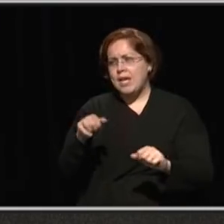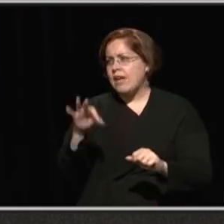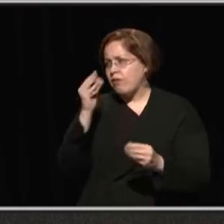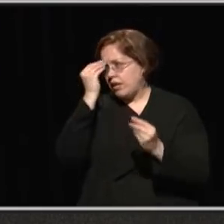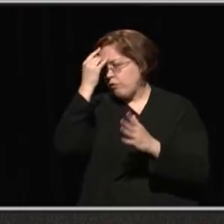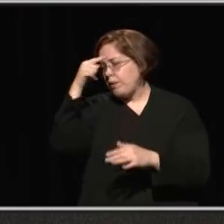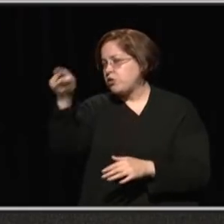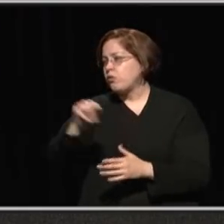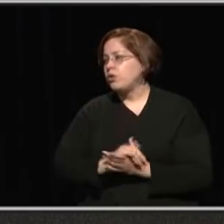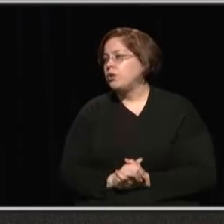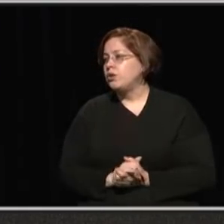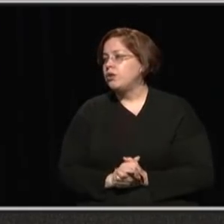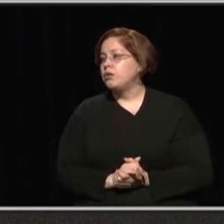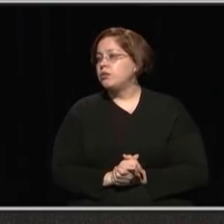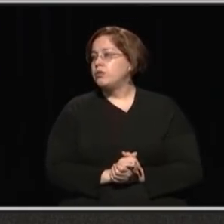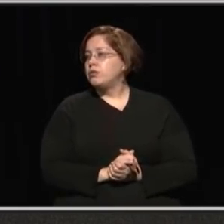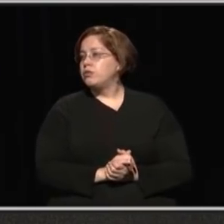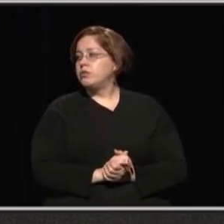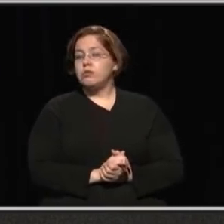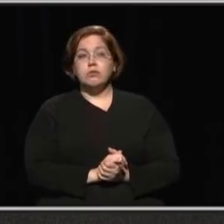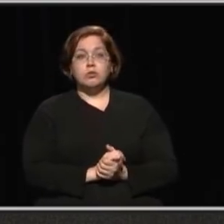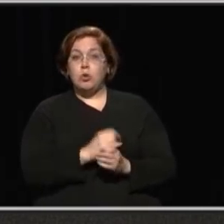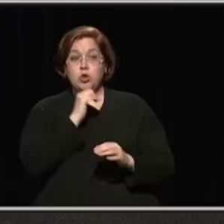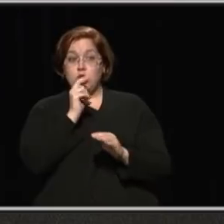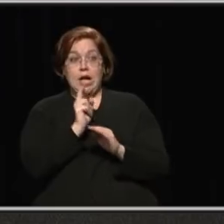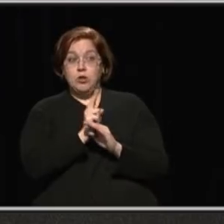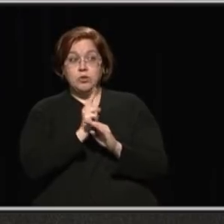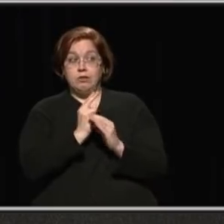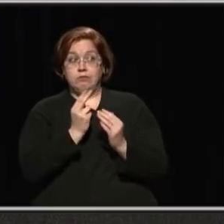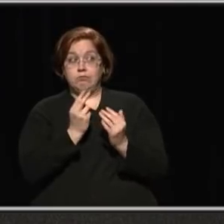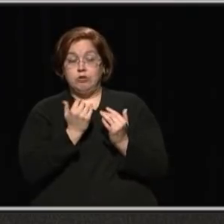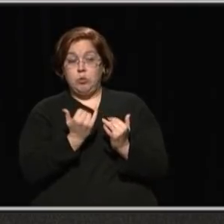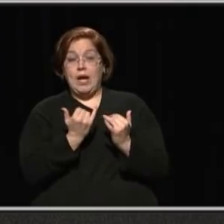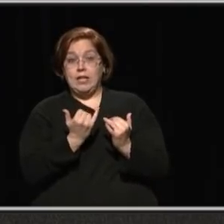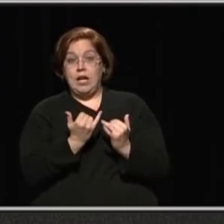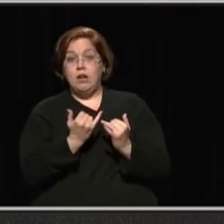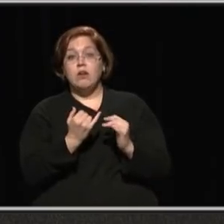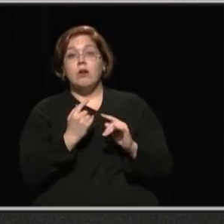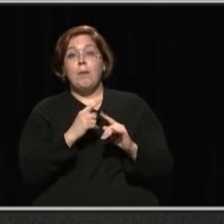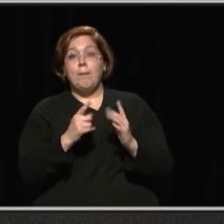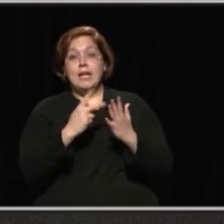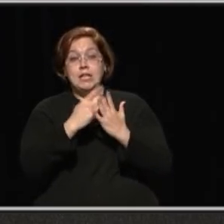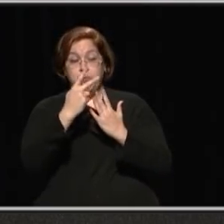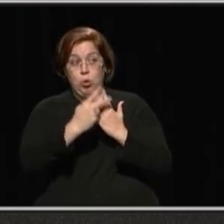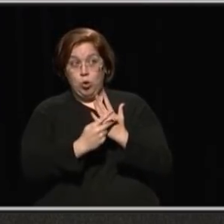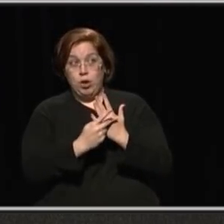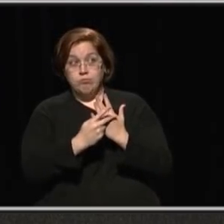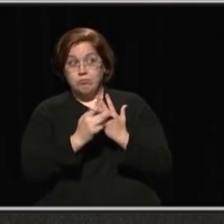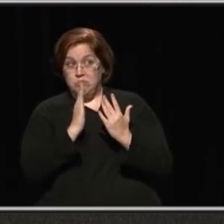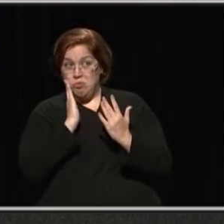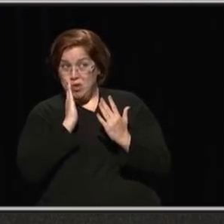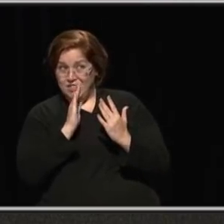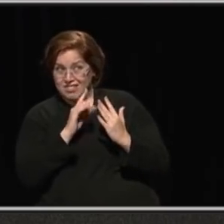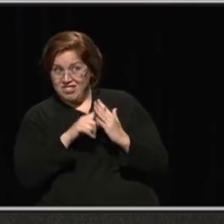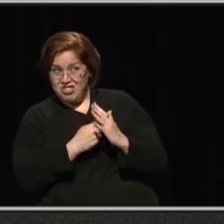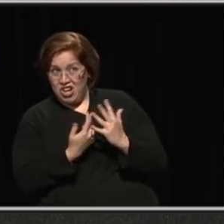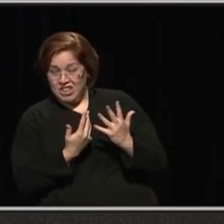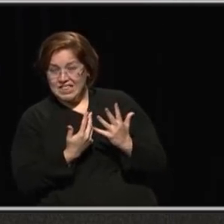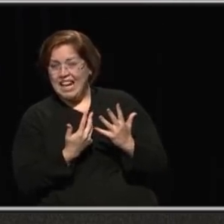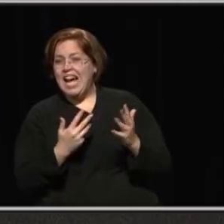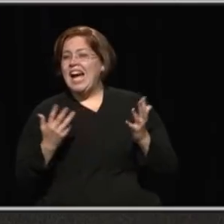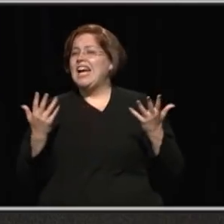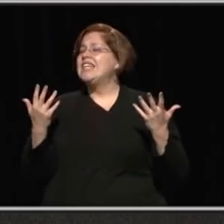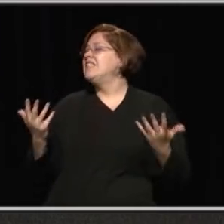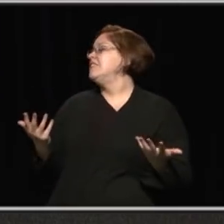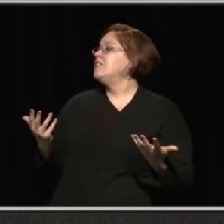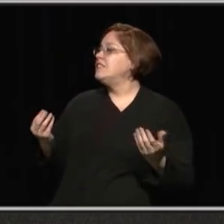you. So it's not being used just yet, but the initiative has been put out? Is that? It's